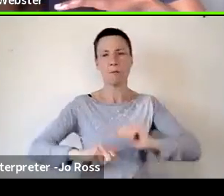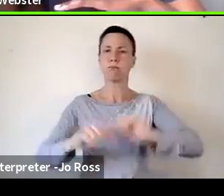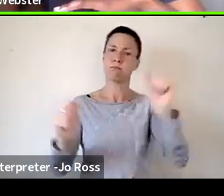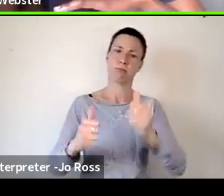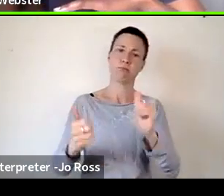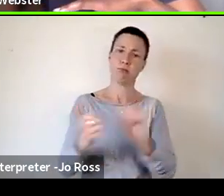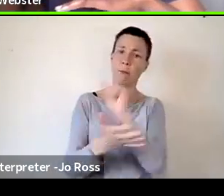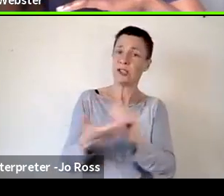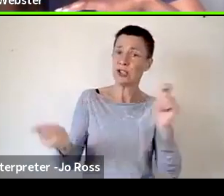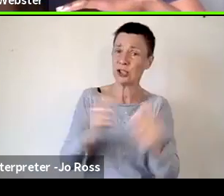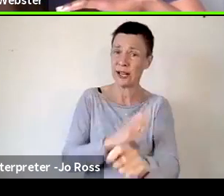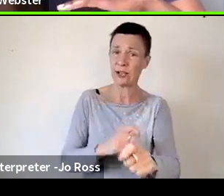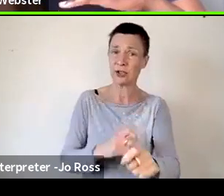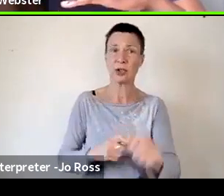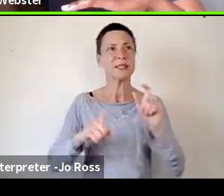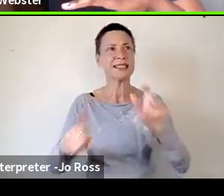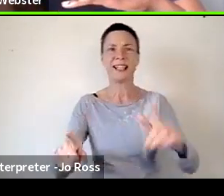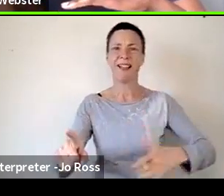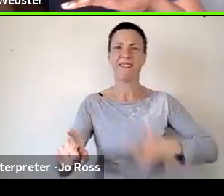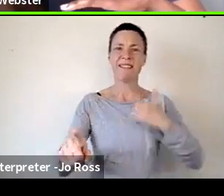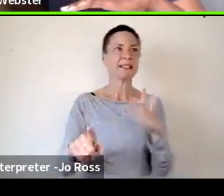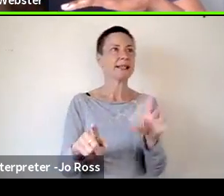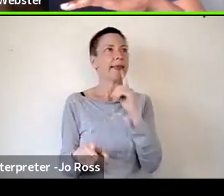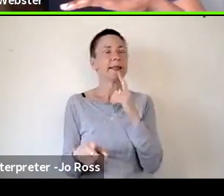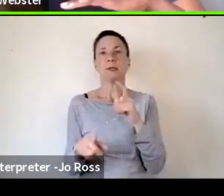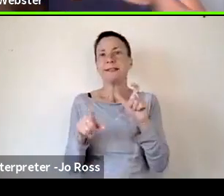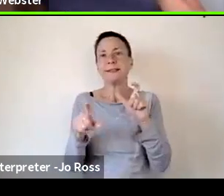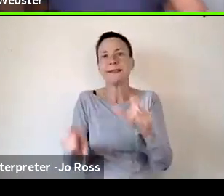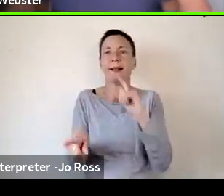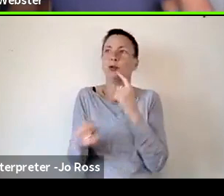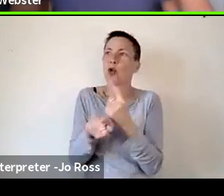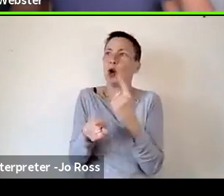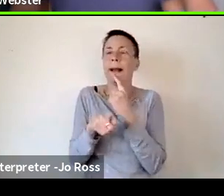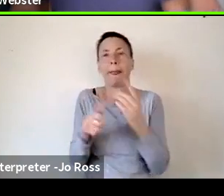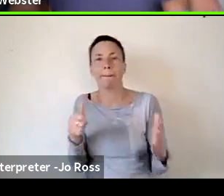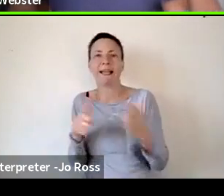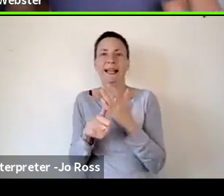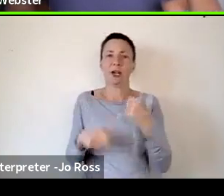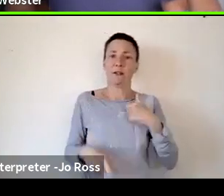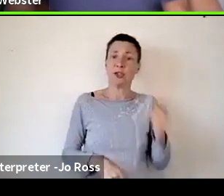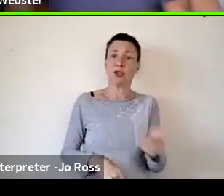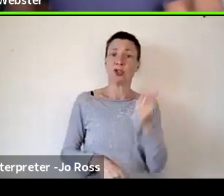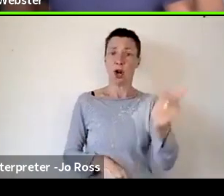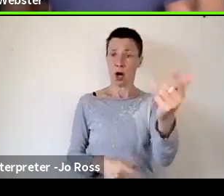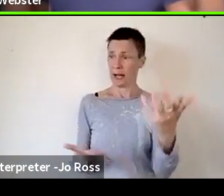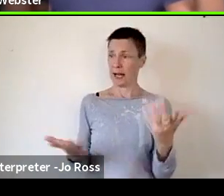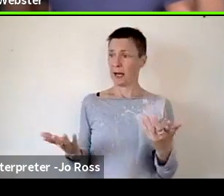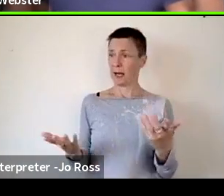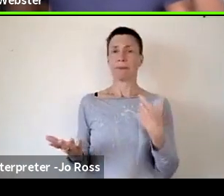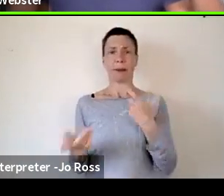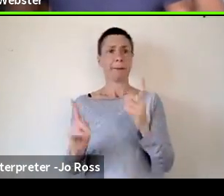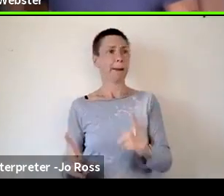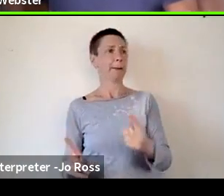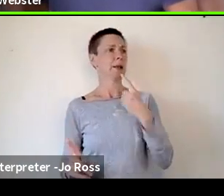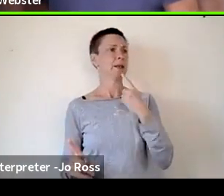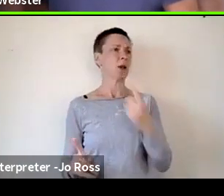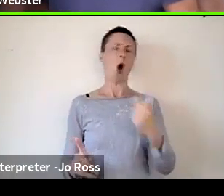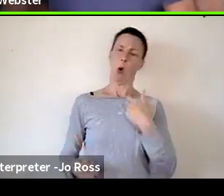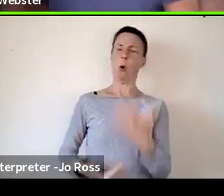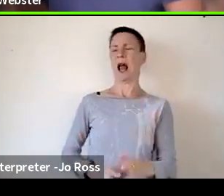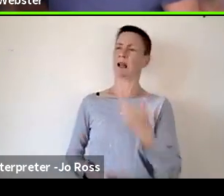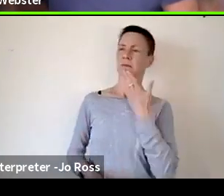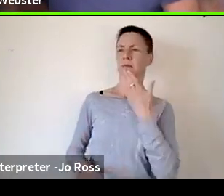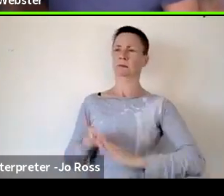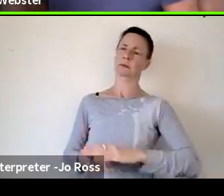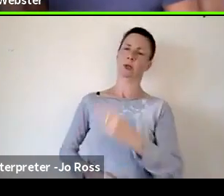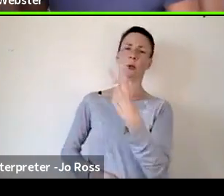moment, it still feels like we're at the infancy of this conversation and the journey, where people are going, well, the only way to solve it, and we've come up with it, it's called 20%.